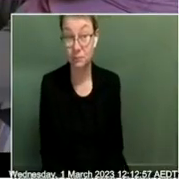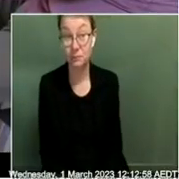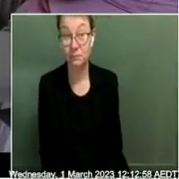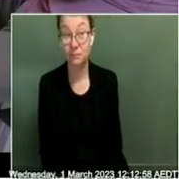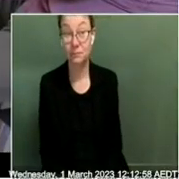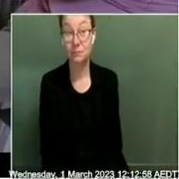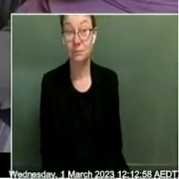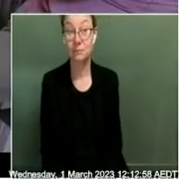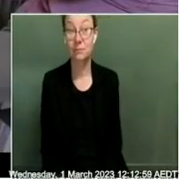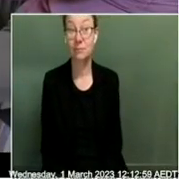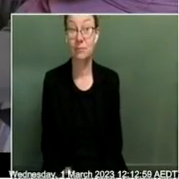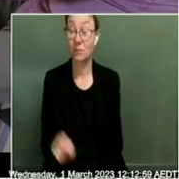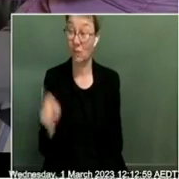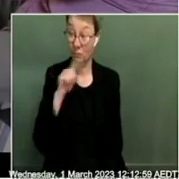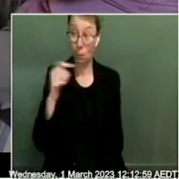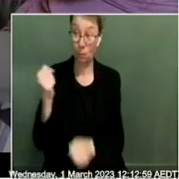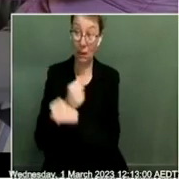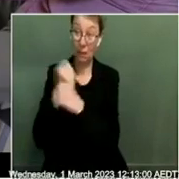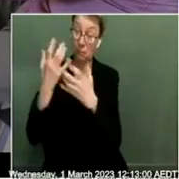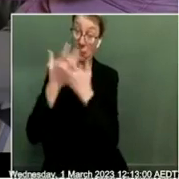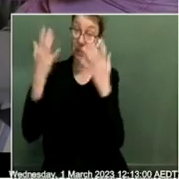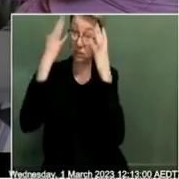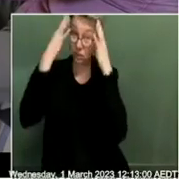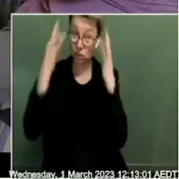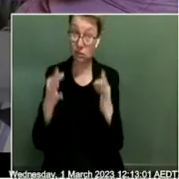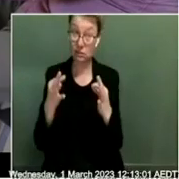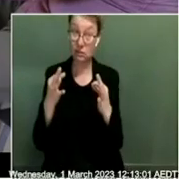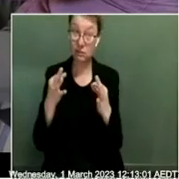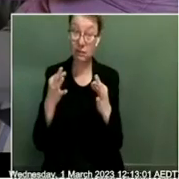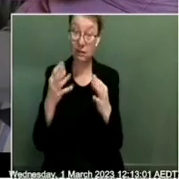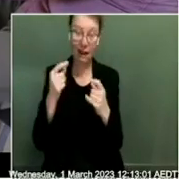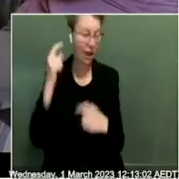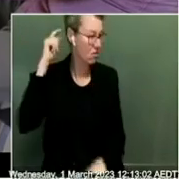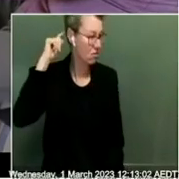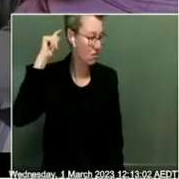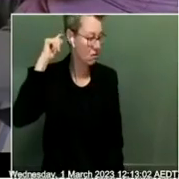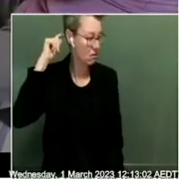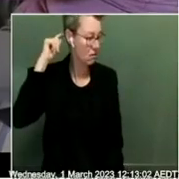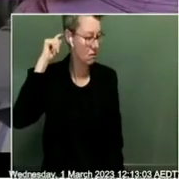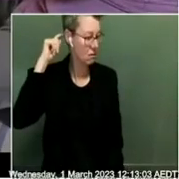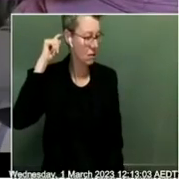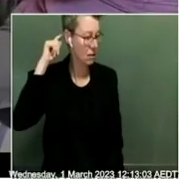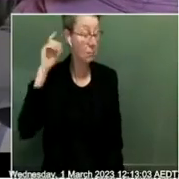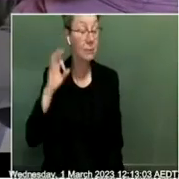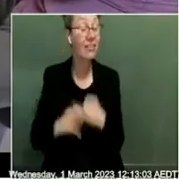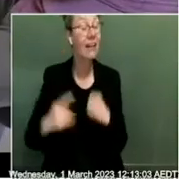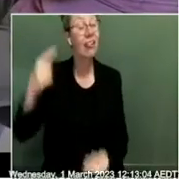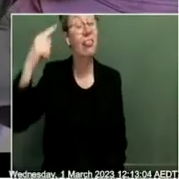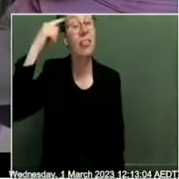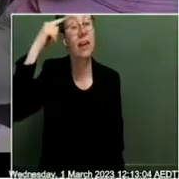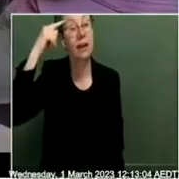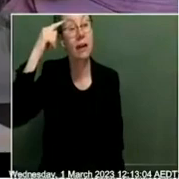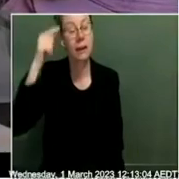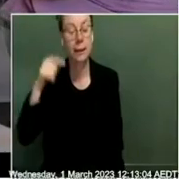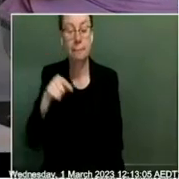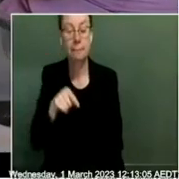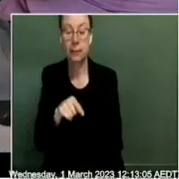those biased, you know, that unconscious bias. Mm. And, you know, we're never going to,